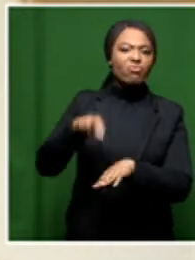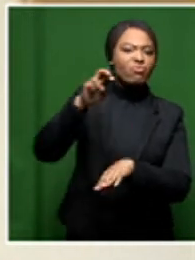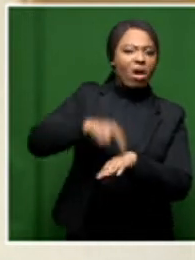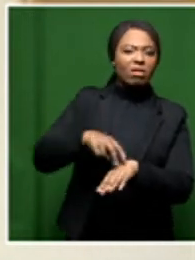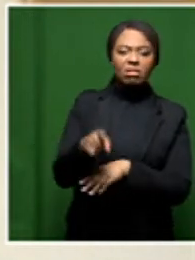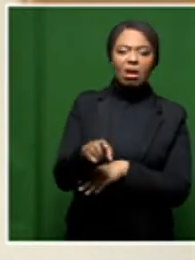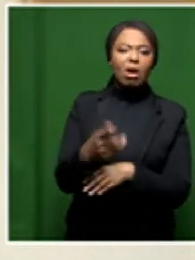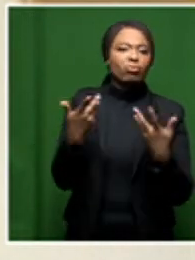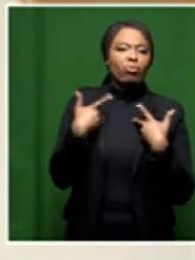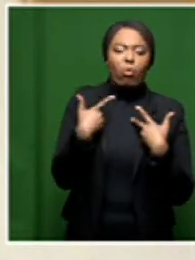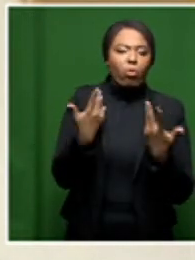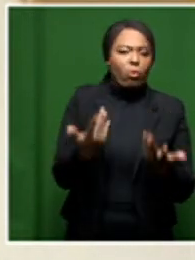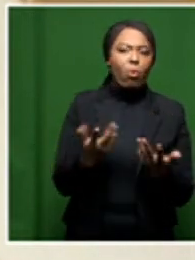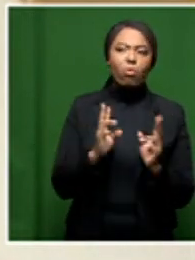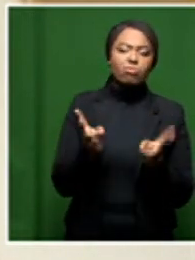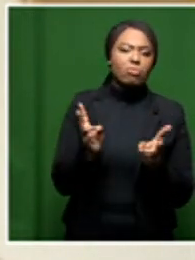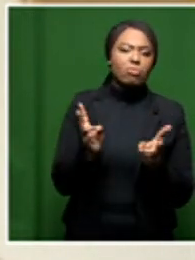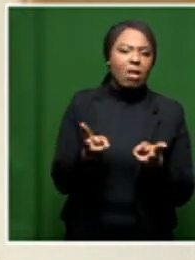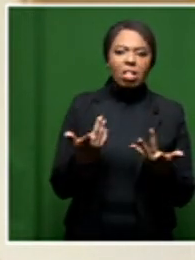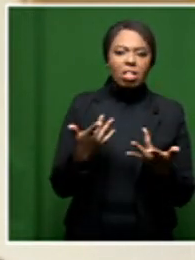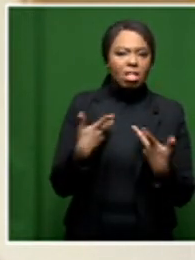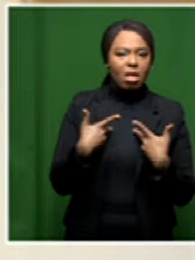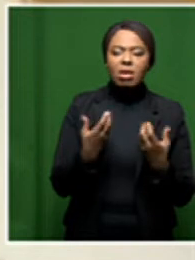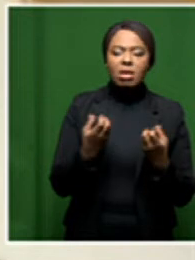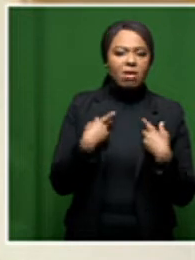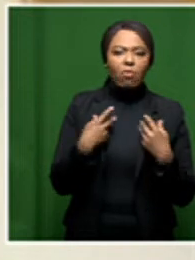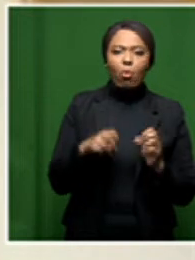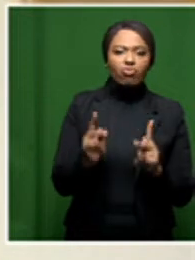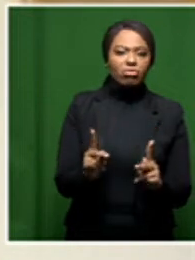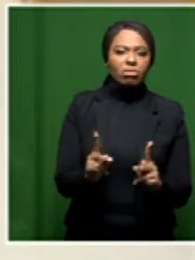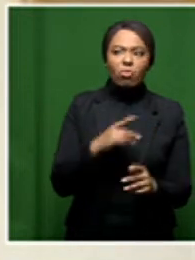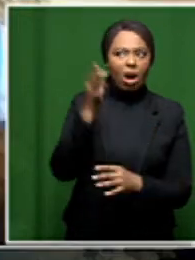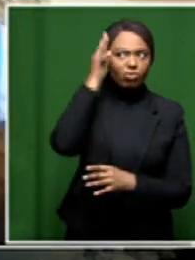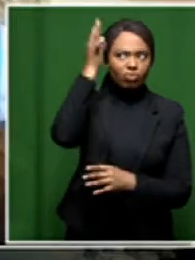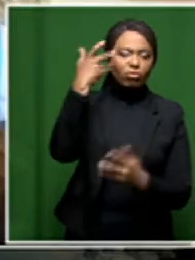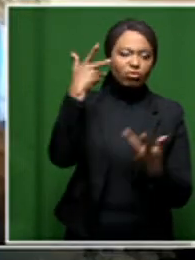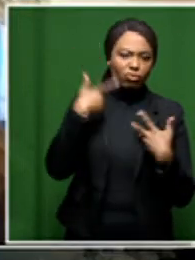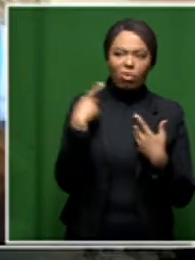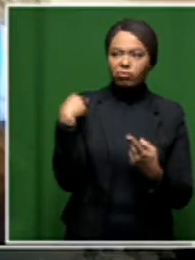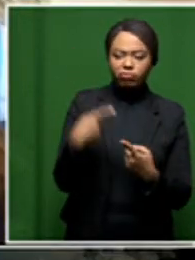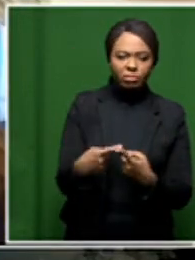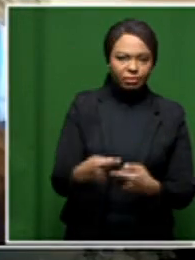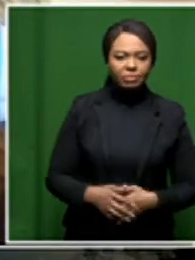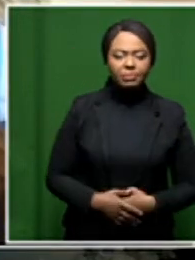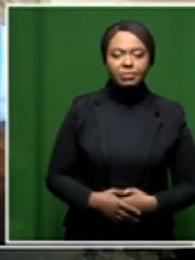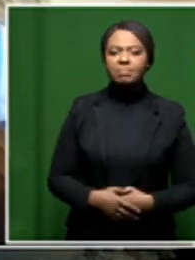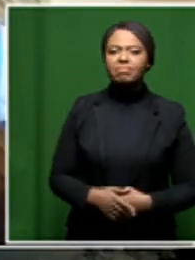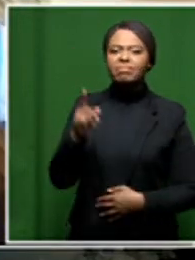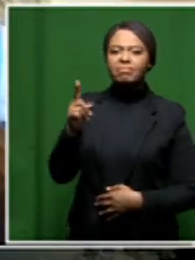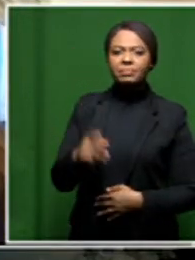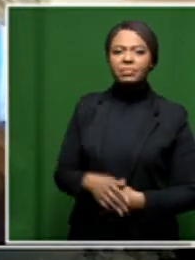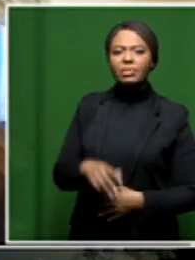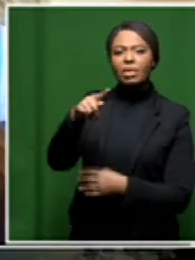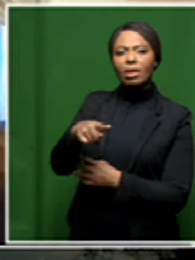just now the opportunity to be able to live it out in a way that I'd always dreamed of. Now let's talk about a photo safari.